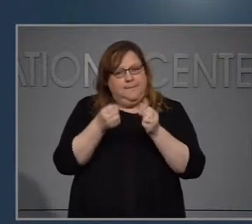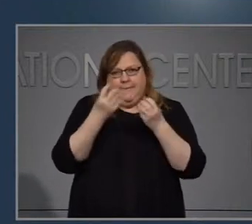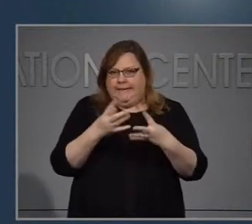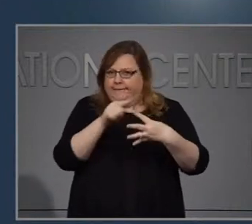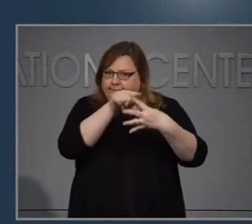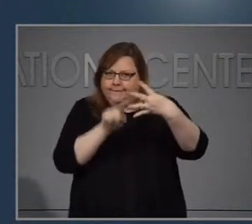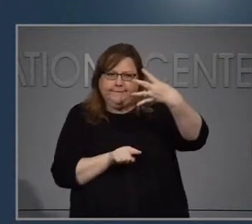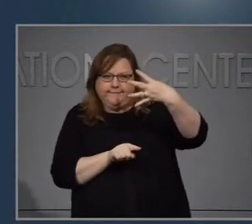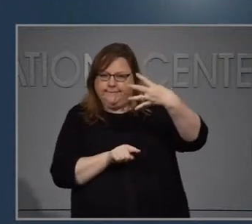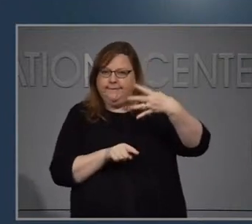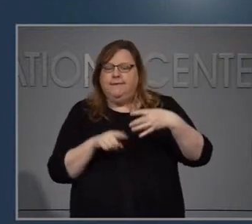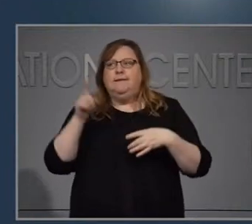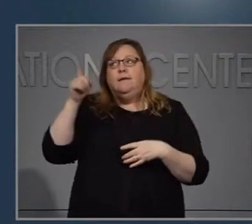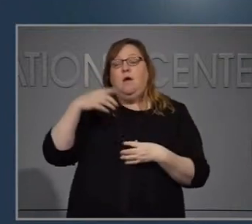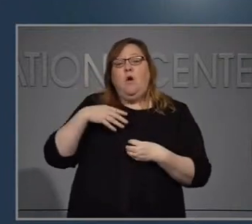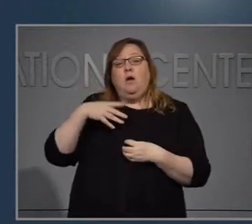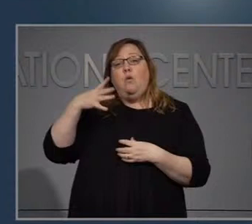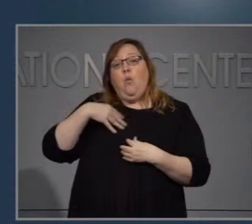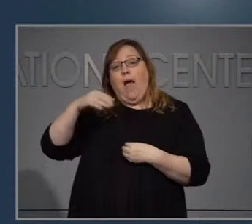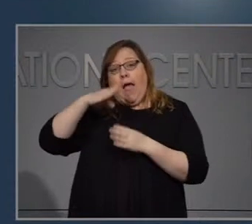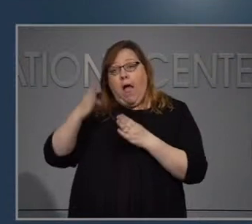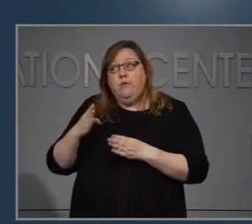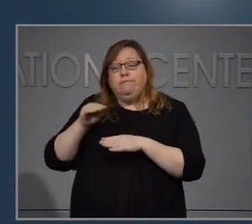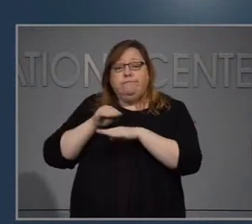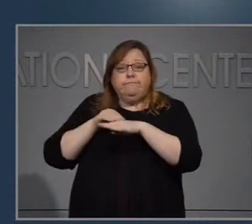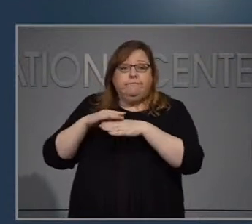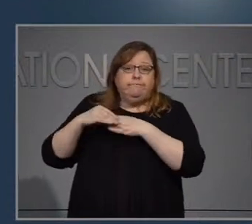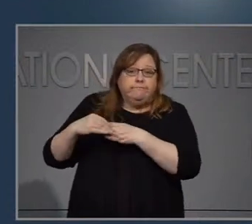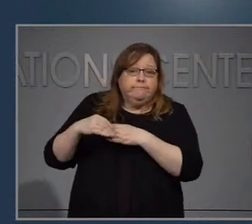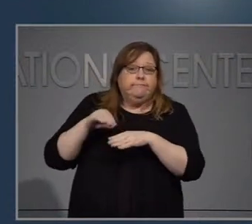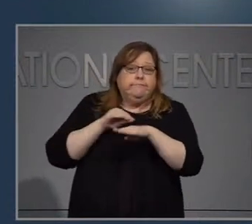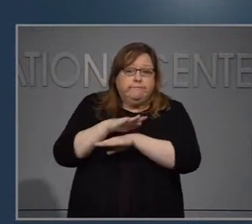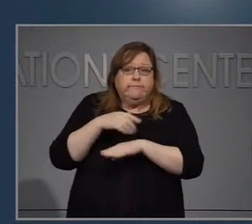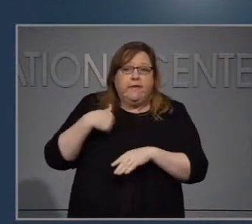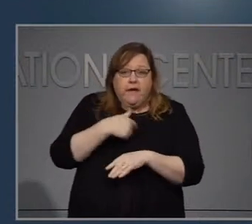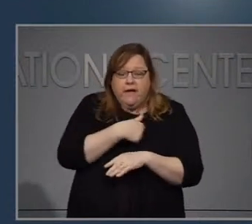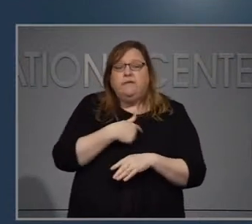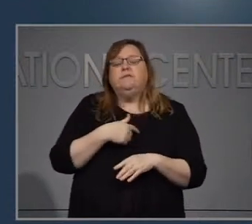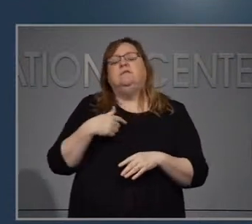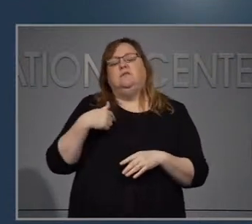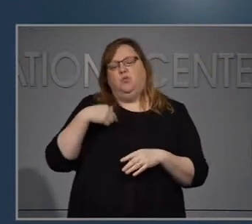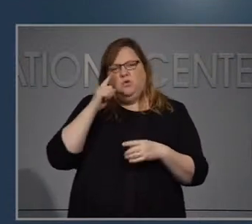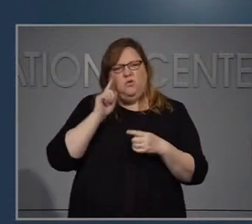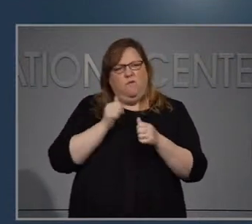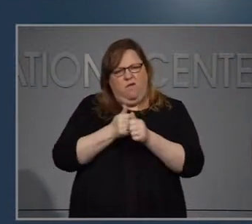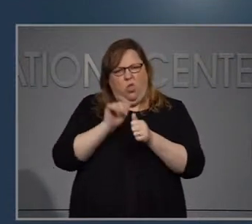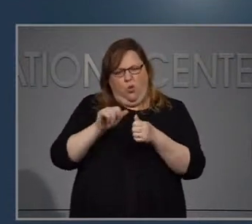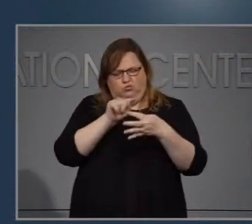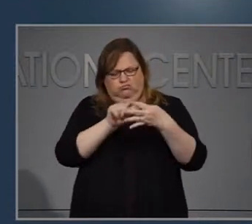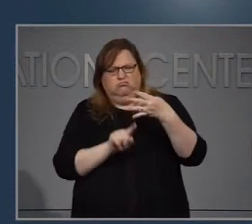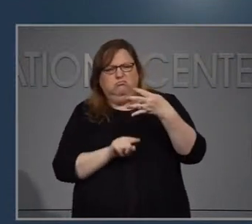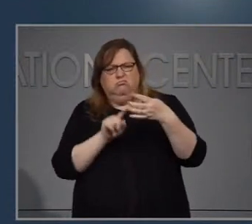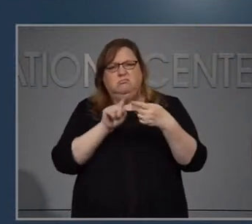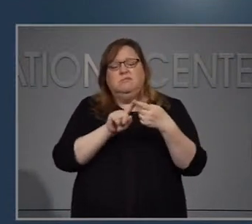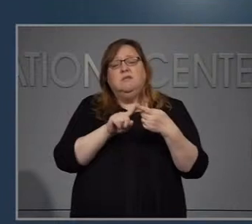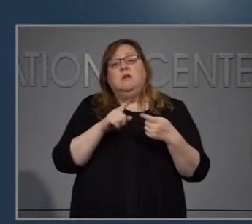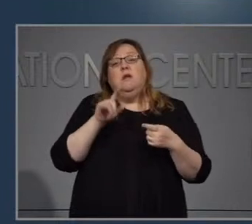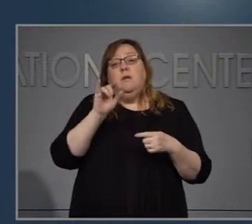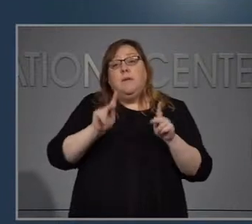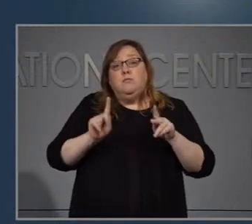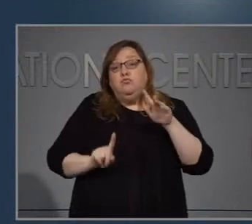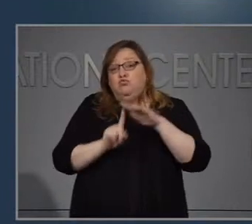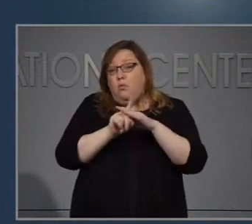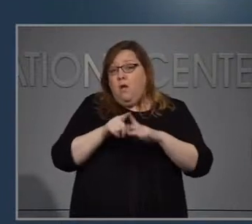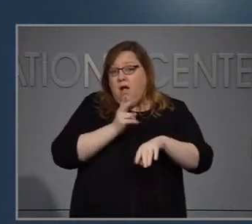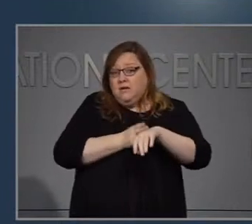4 metrics we've gone over since April include COVID-like syndromic cases, lab-confirmed cases, positive tests as a